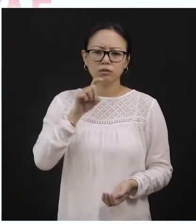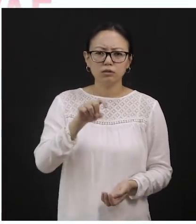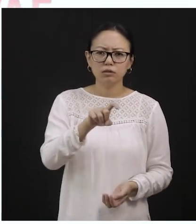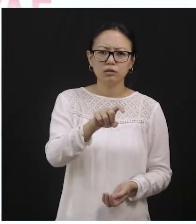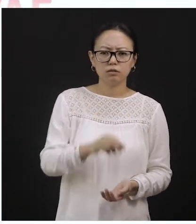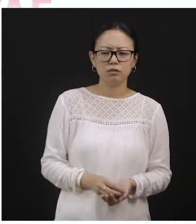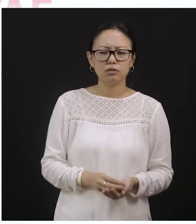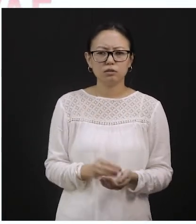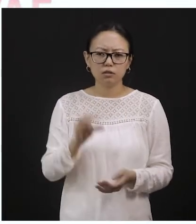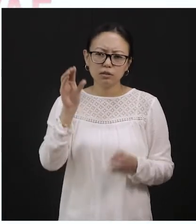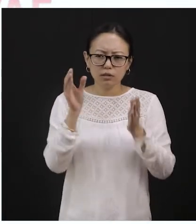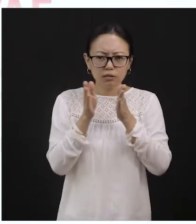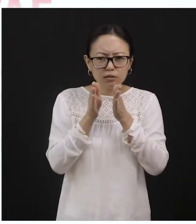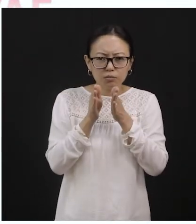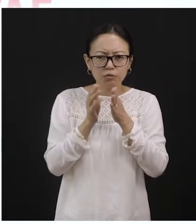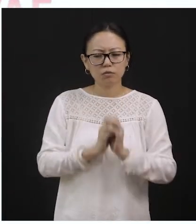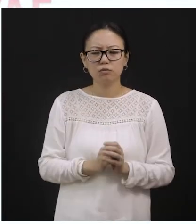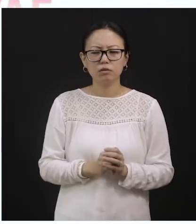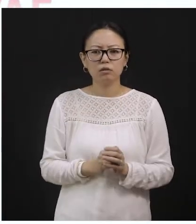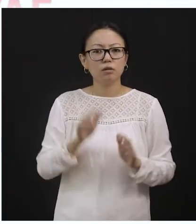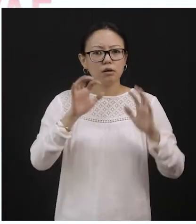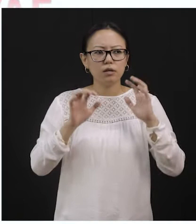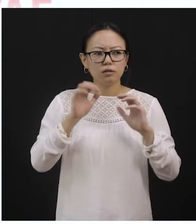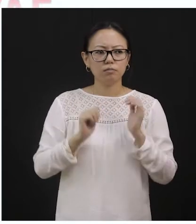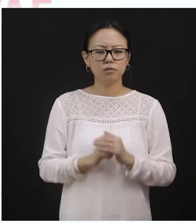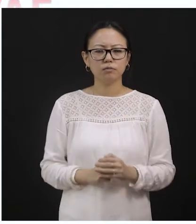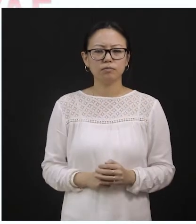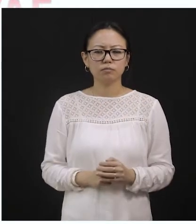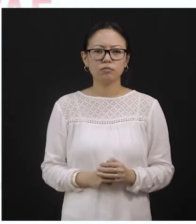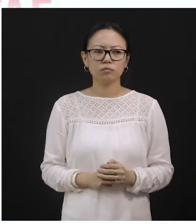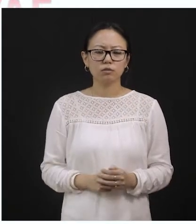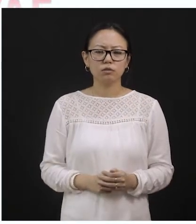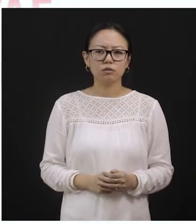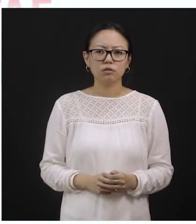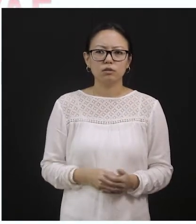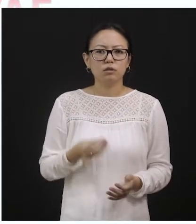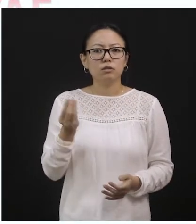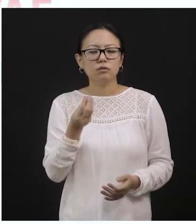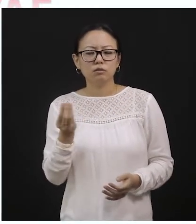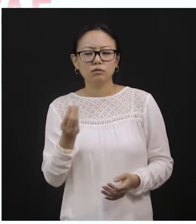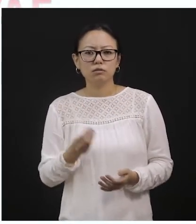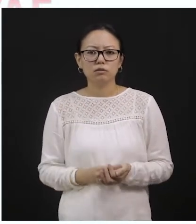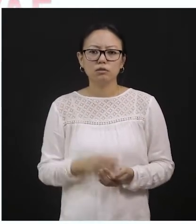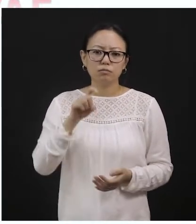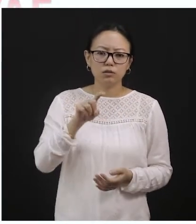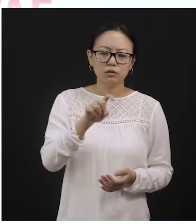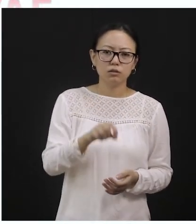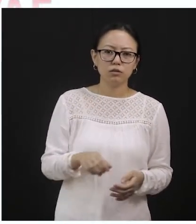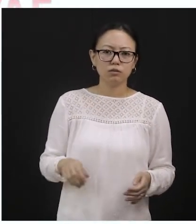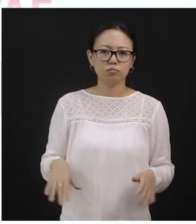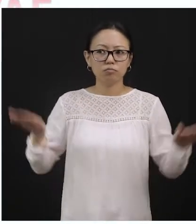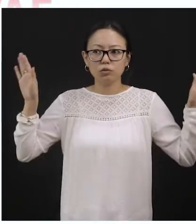animal, which has 6 legs. And most of the insects, they used to have wings, all right? But